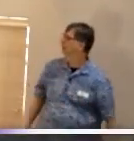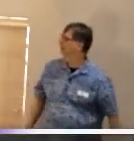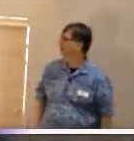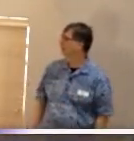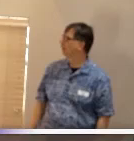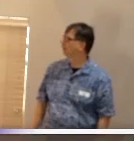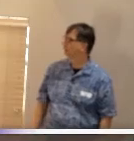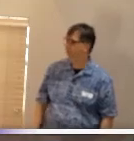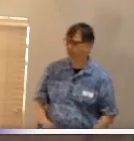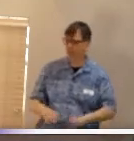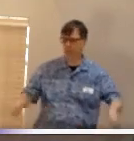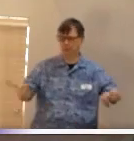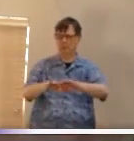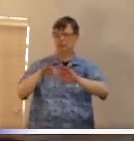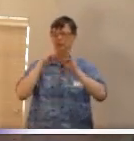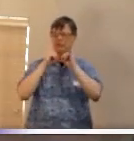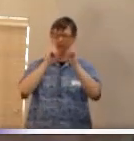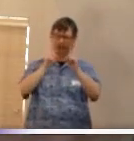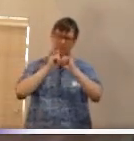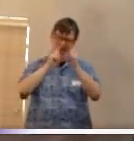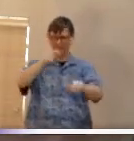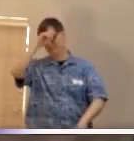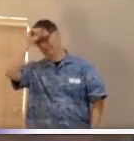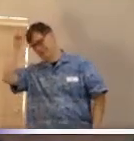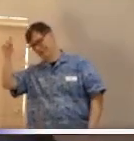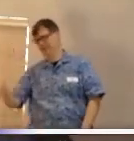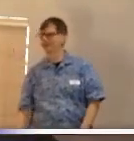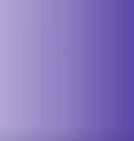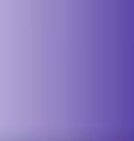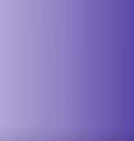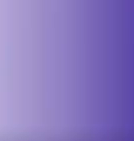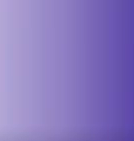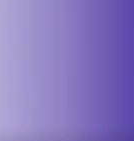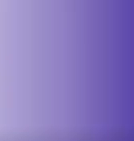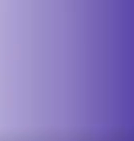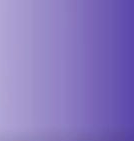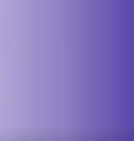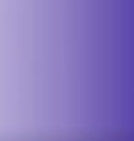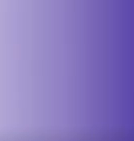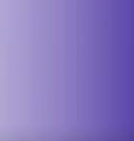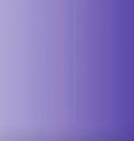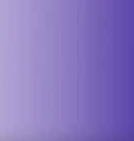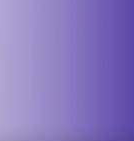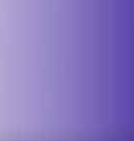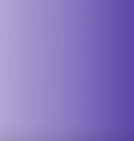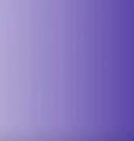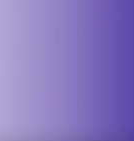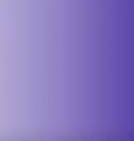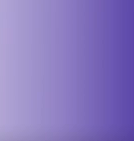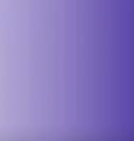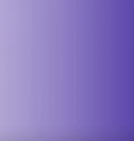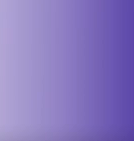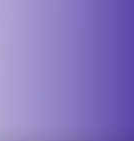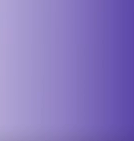The importance of communication and question asking, which is, right? Multiple